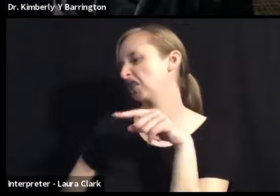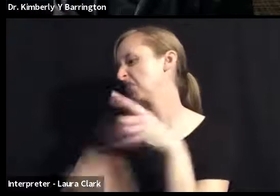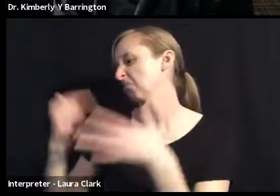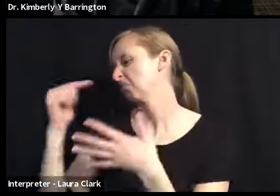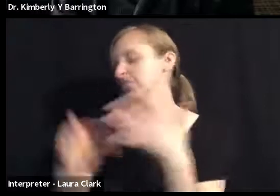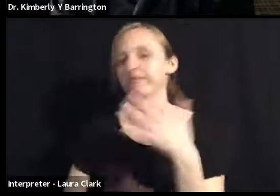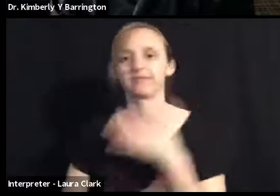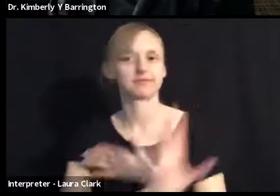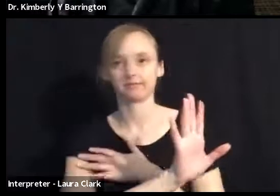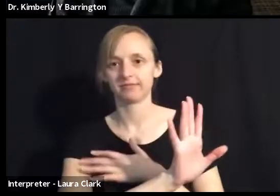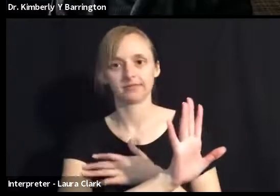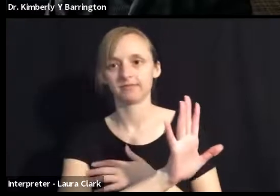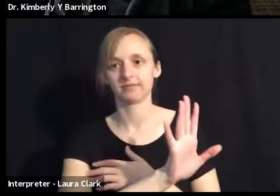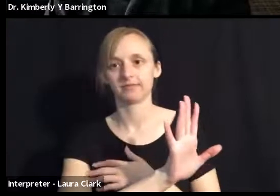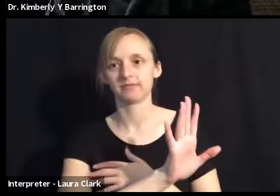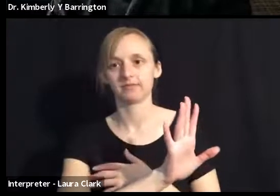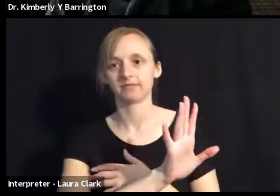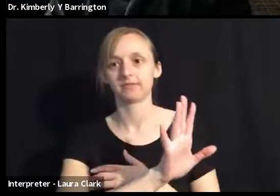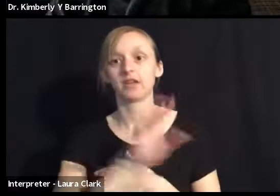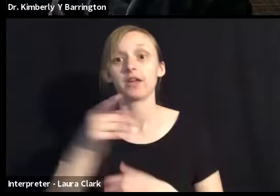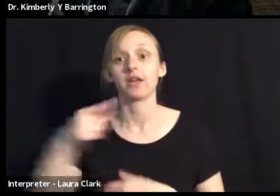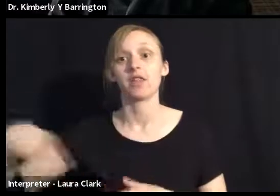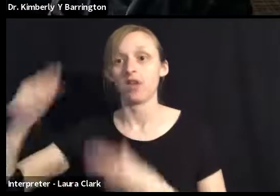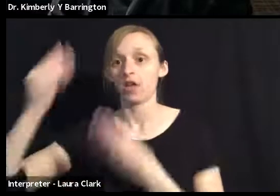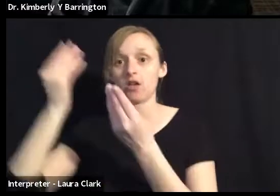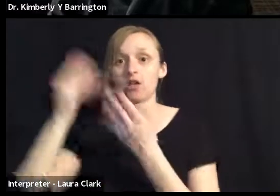me that I wasn't going to ever walk again.